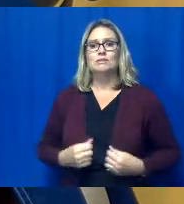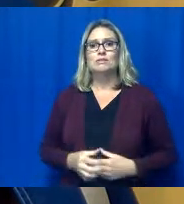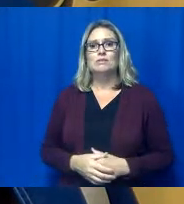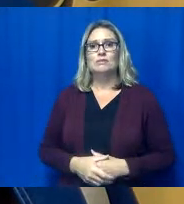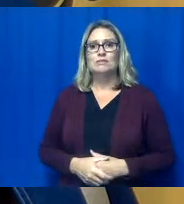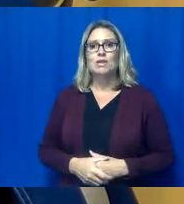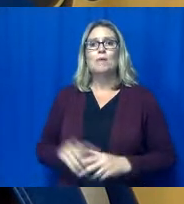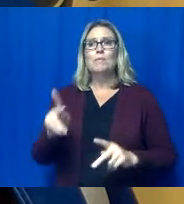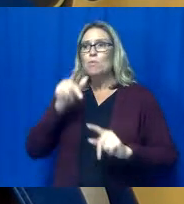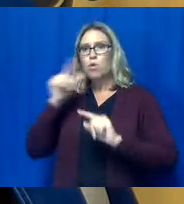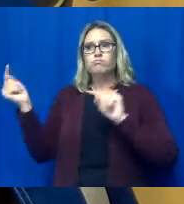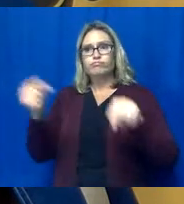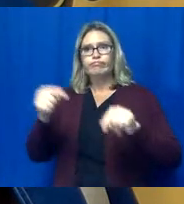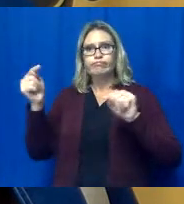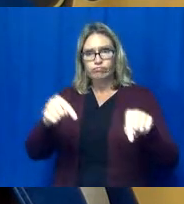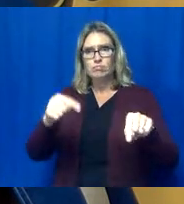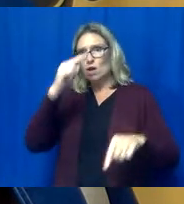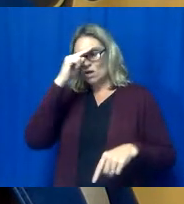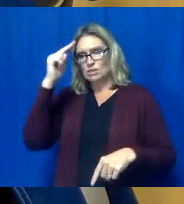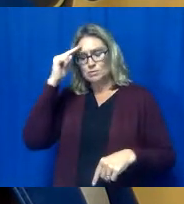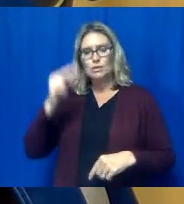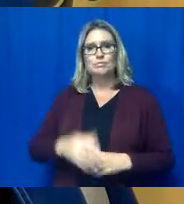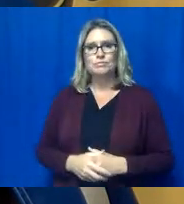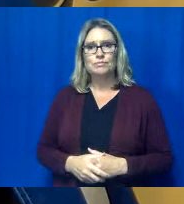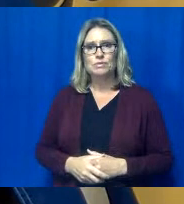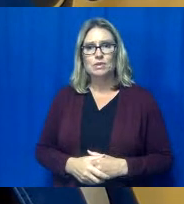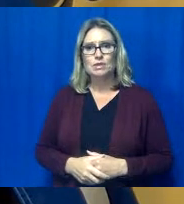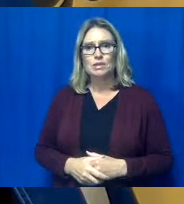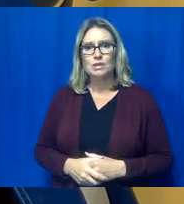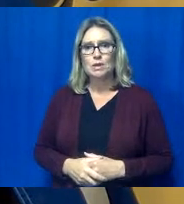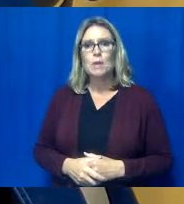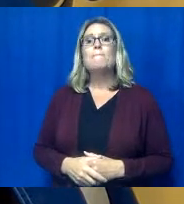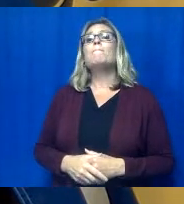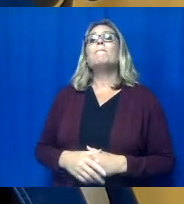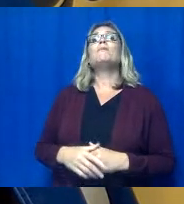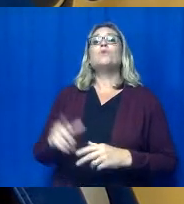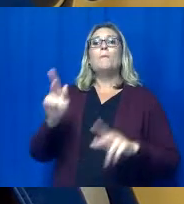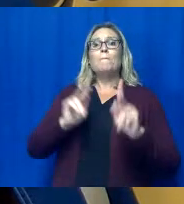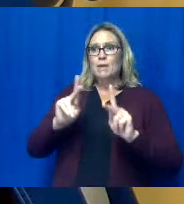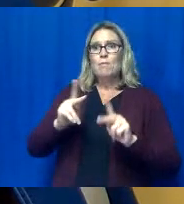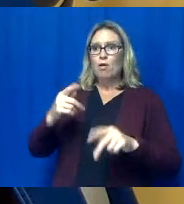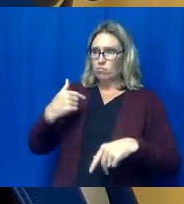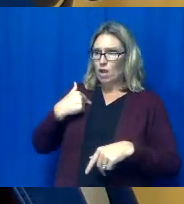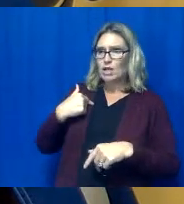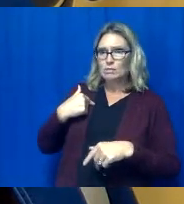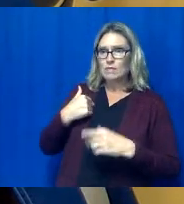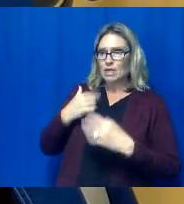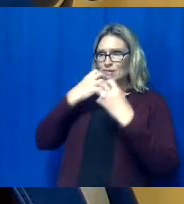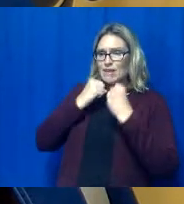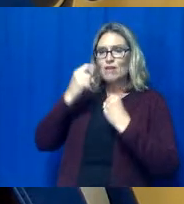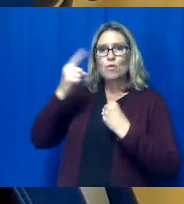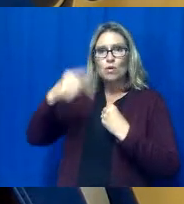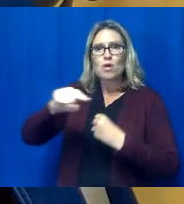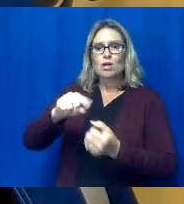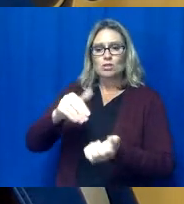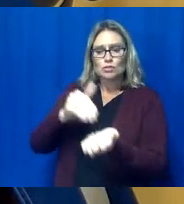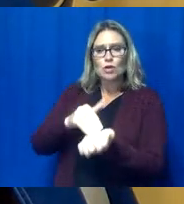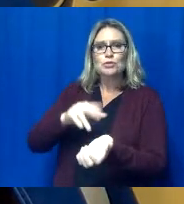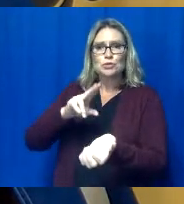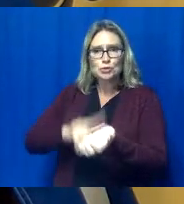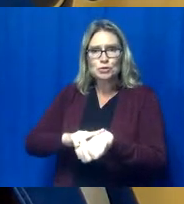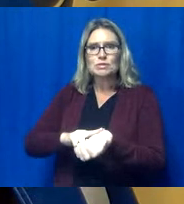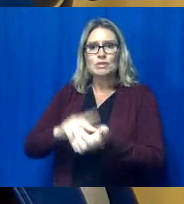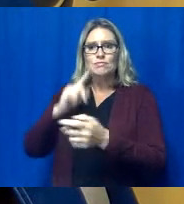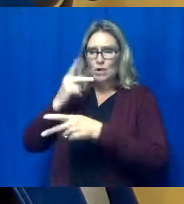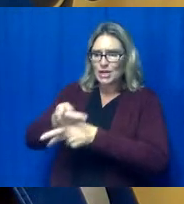services. These people chose to care for people, and you're lucky that they did. But it's important to know